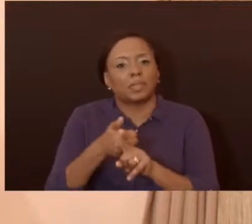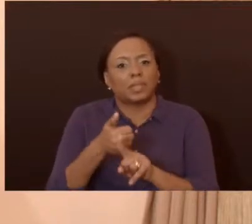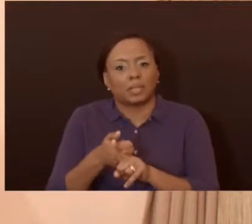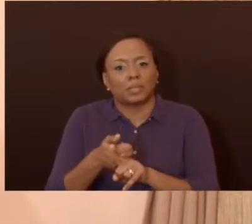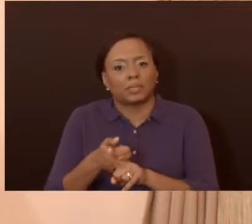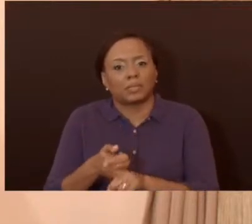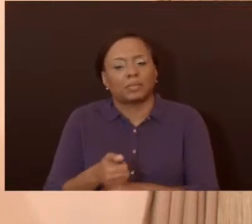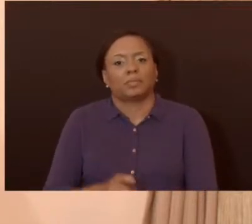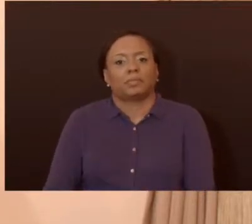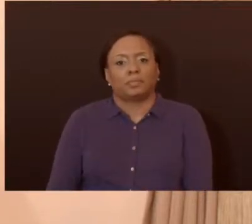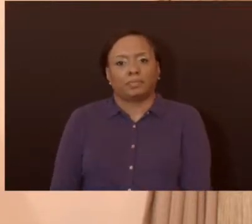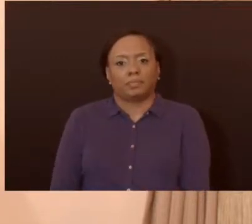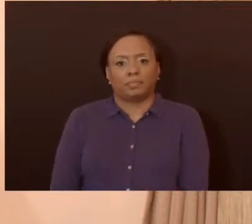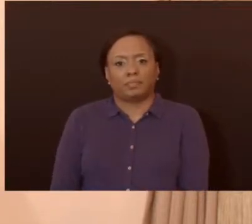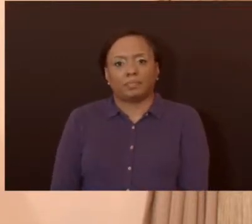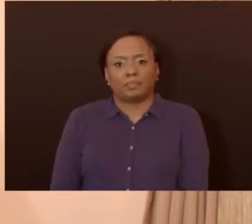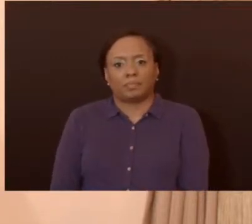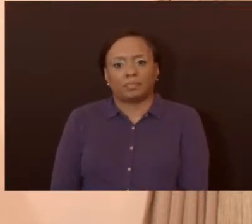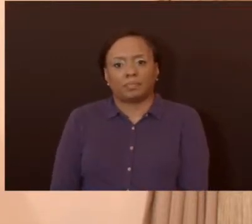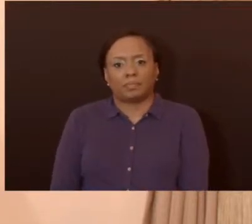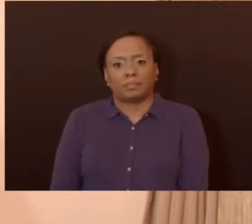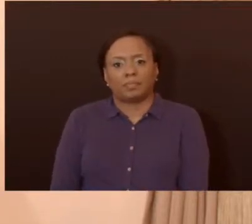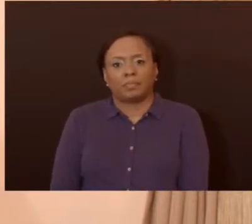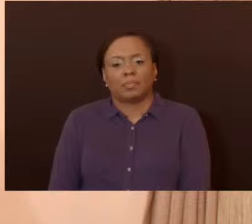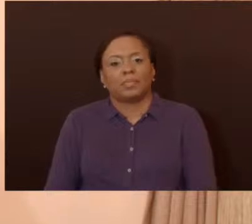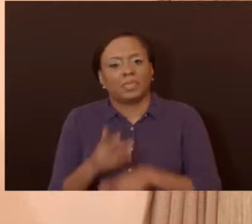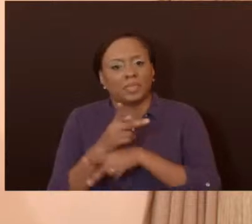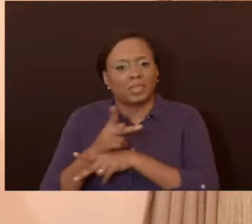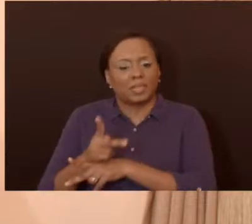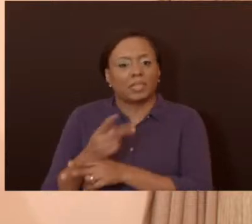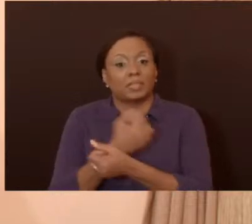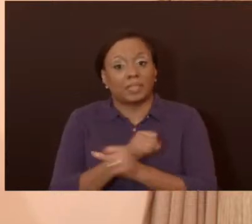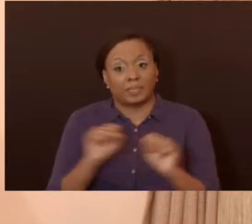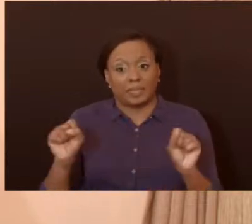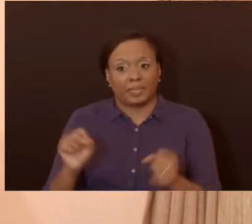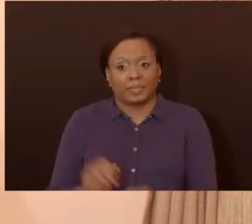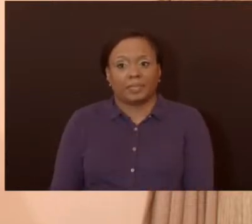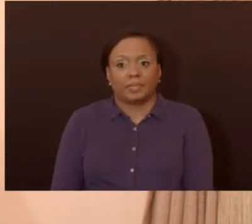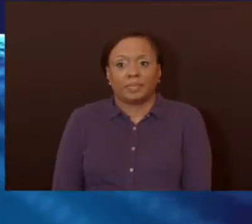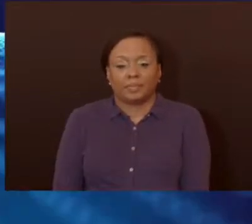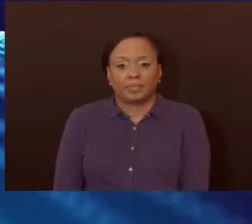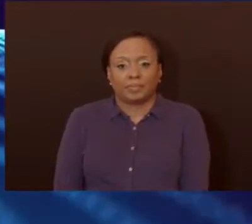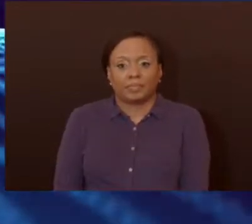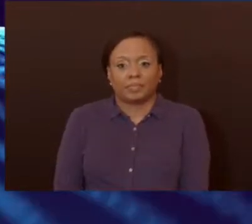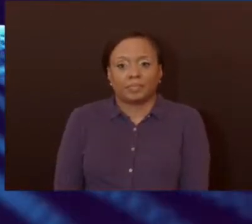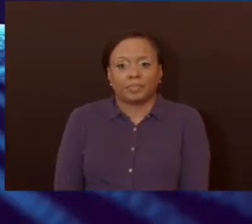issues and take care of their own safety.